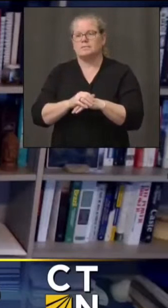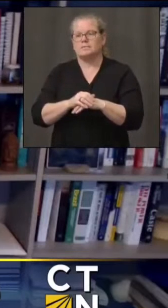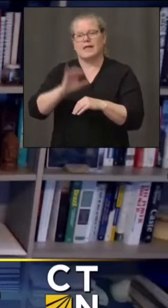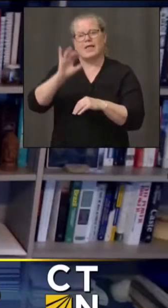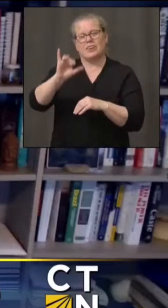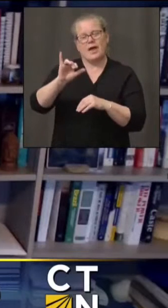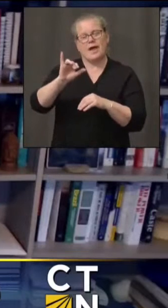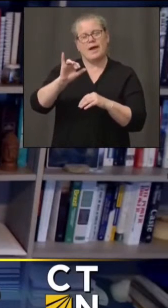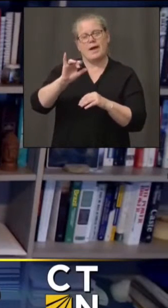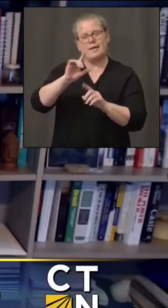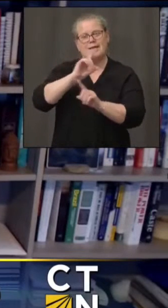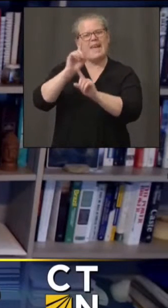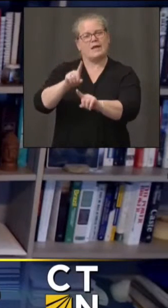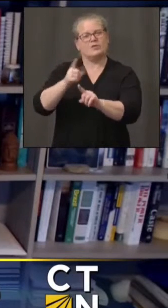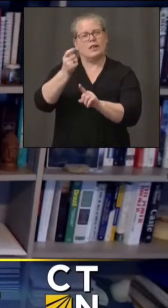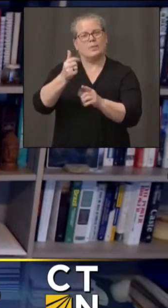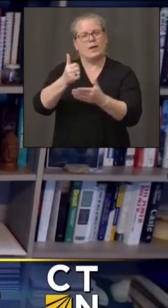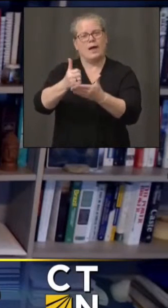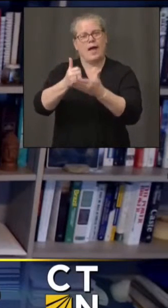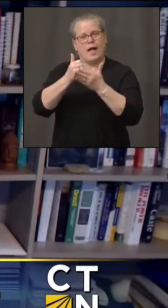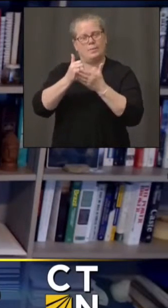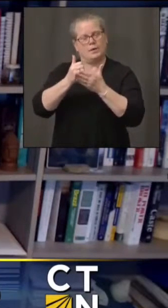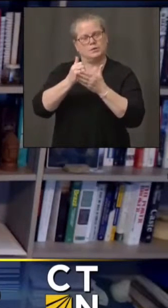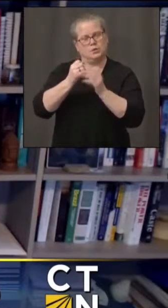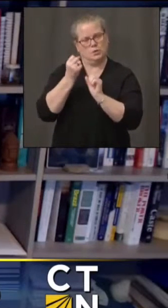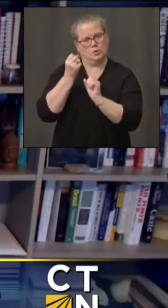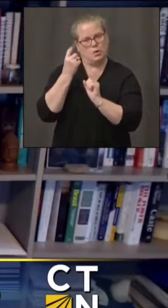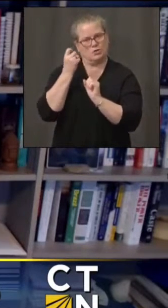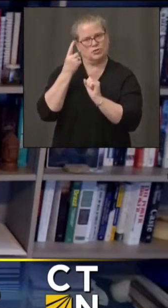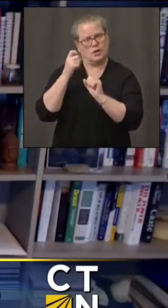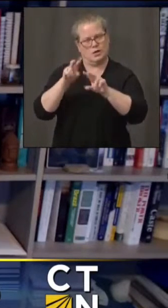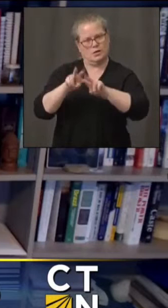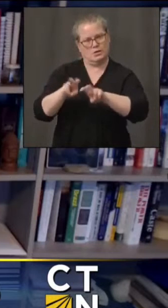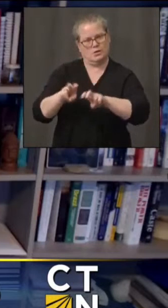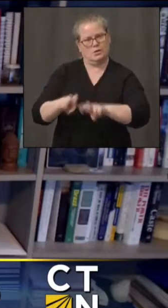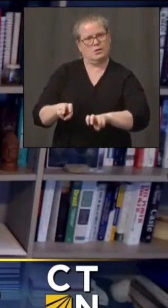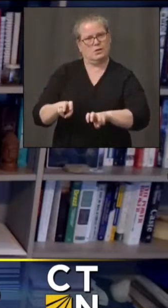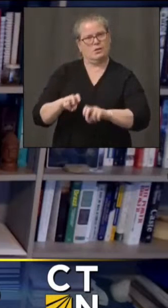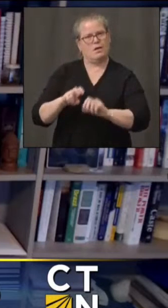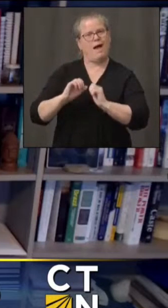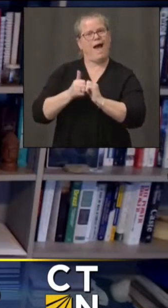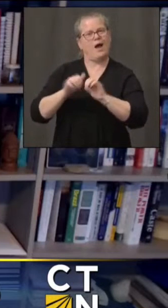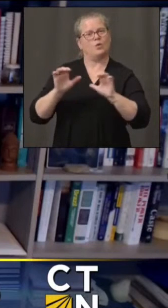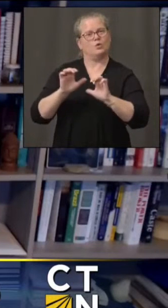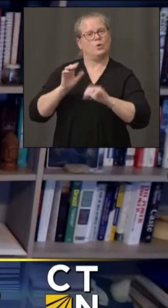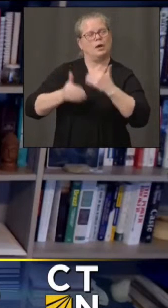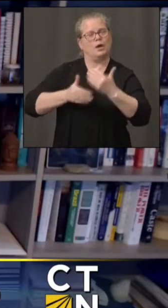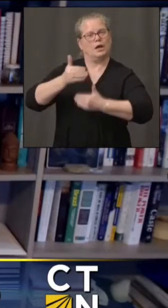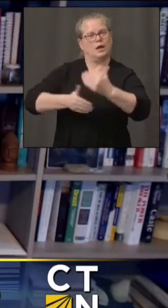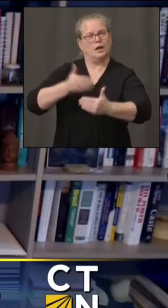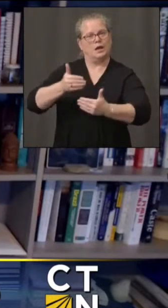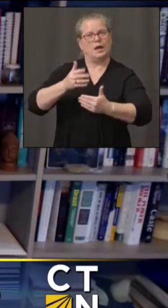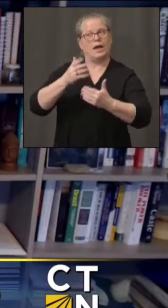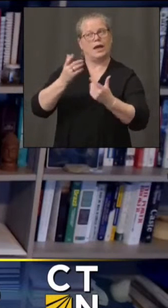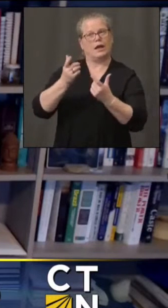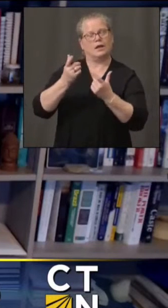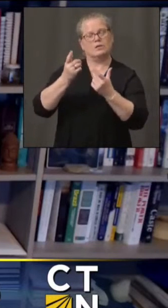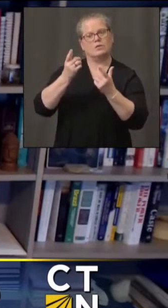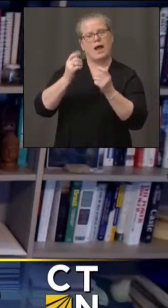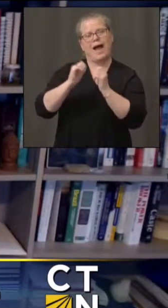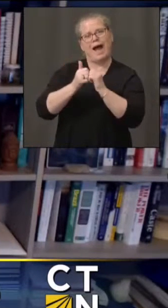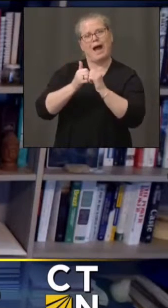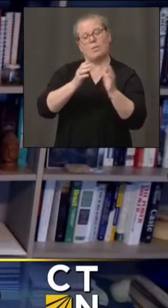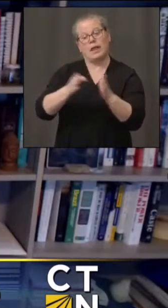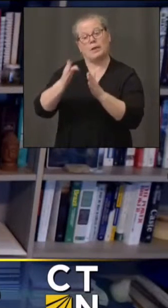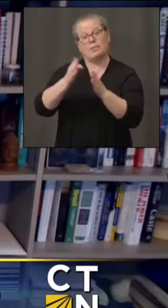came from and what lessons we learned. And it also tells us about kind of the challenges that we have in the future. So those first